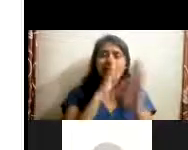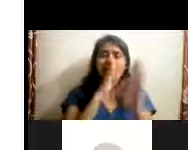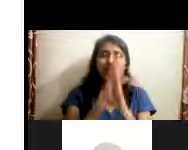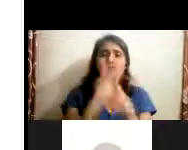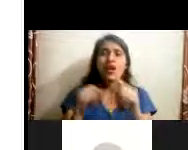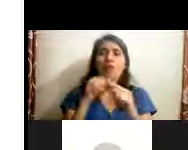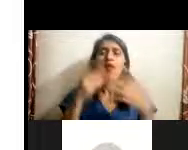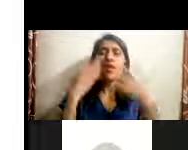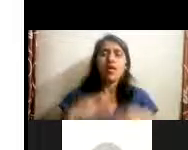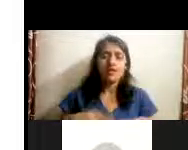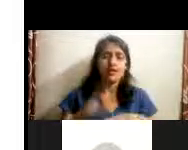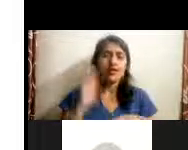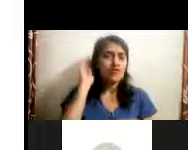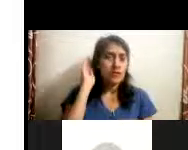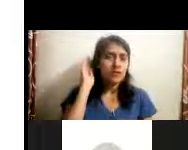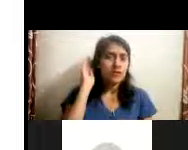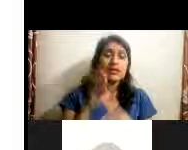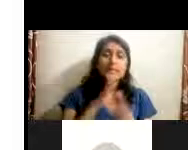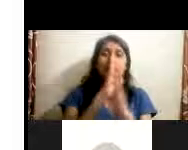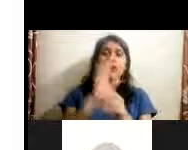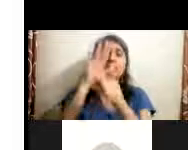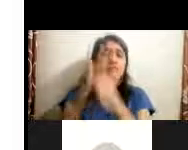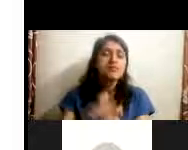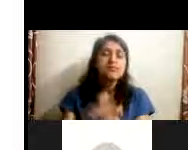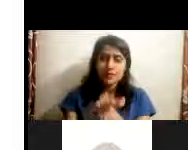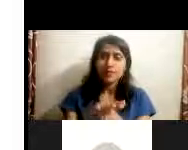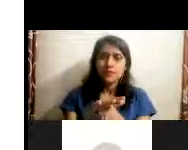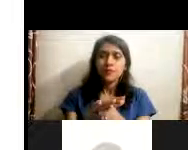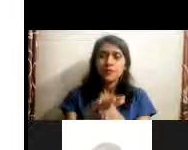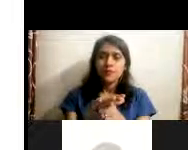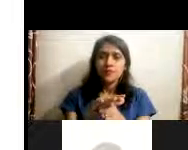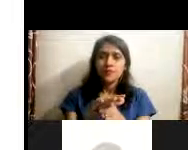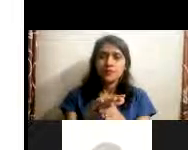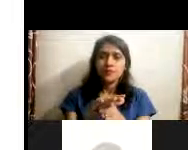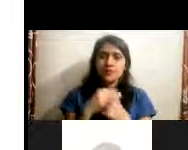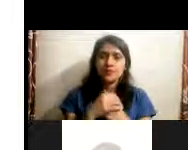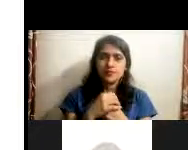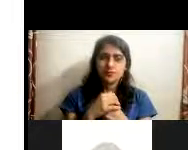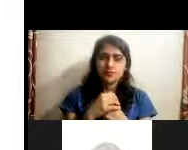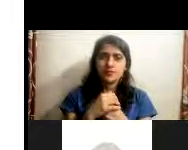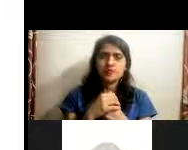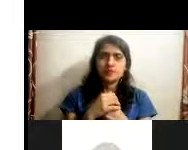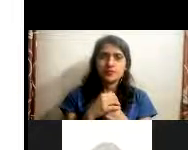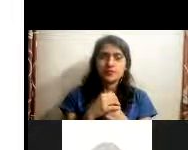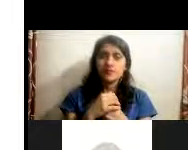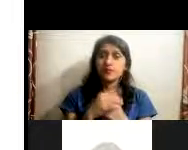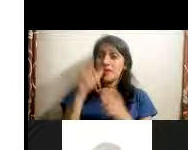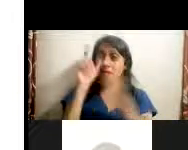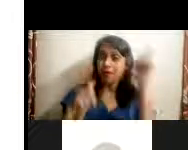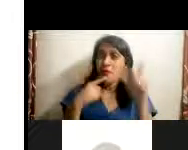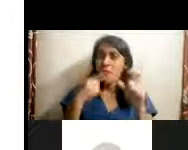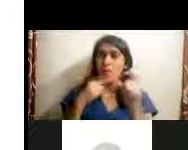information, that is a direct discrimination. Whereas if there is no restriction for people with